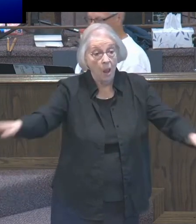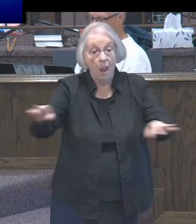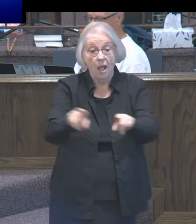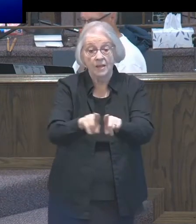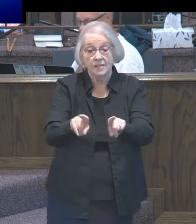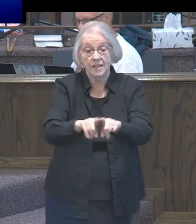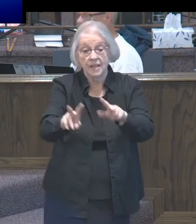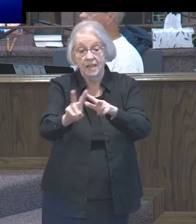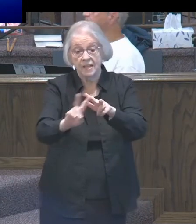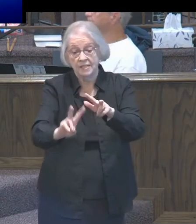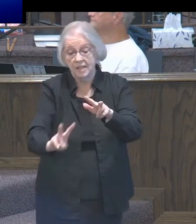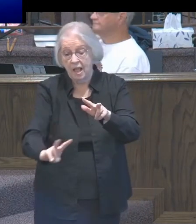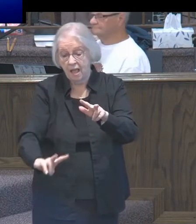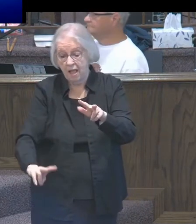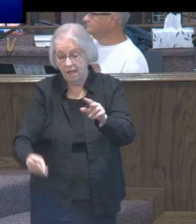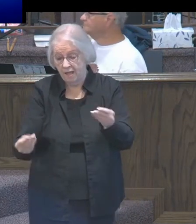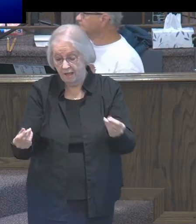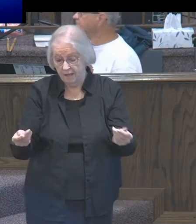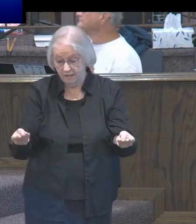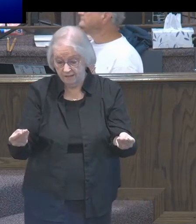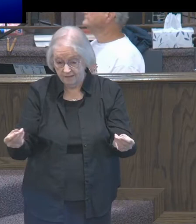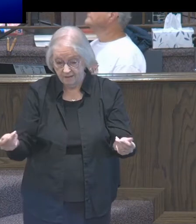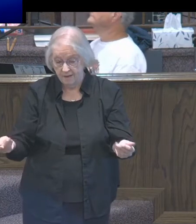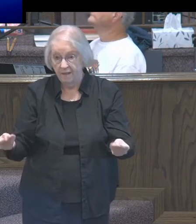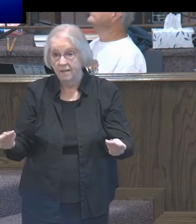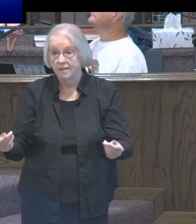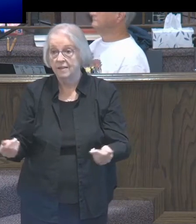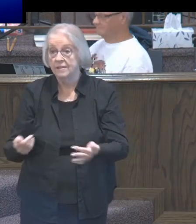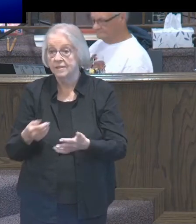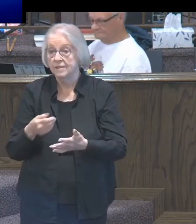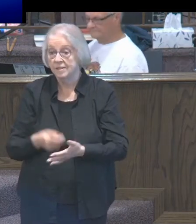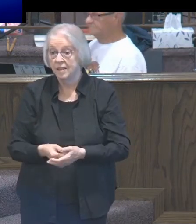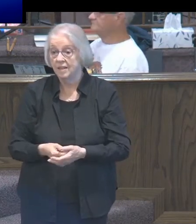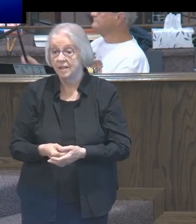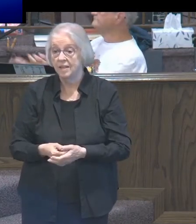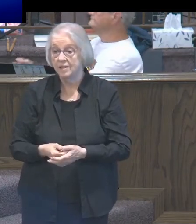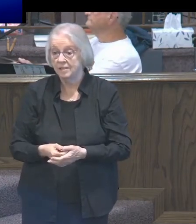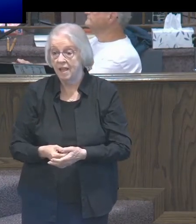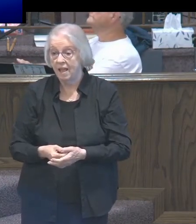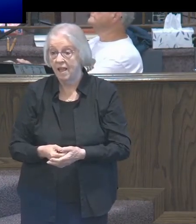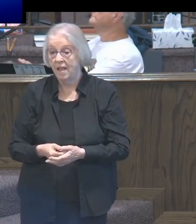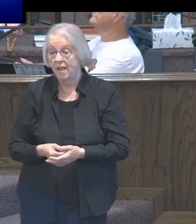ground is sinking sand. All other ground is sinking